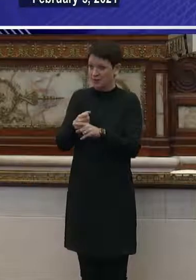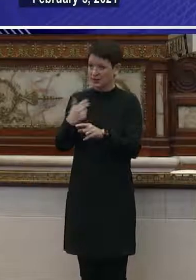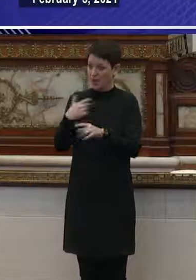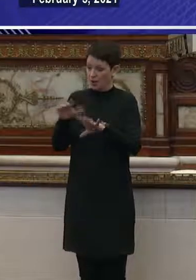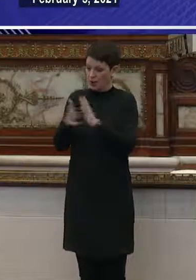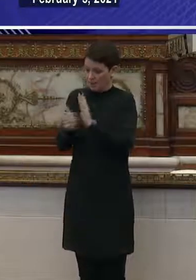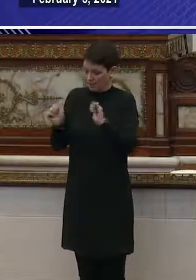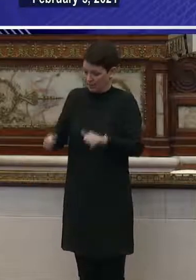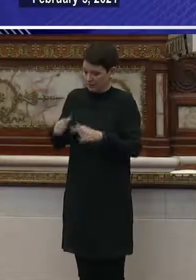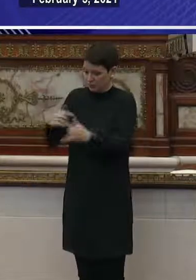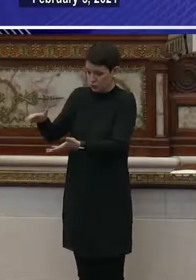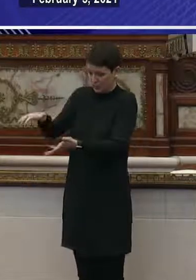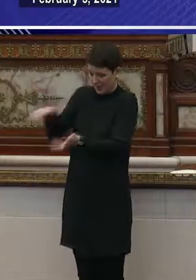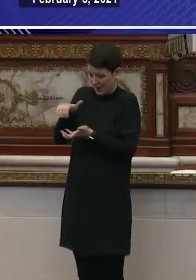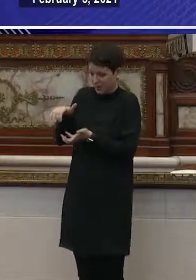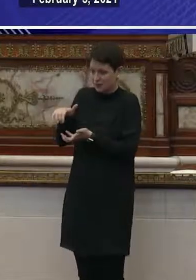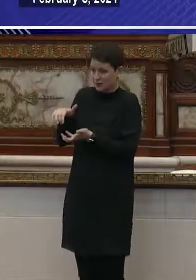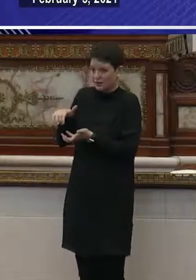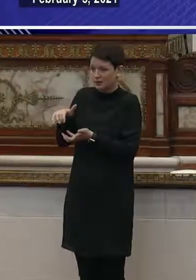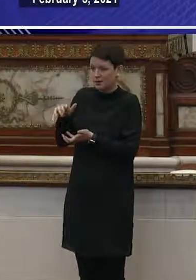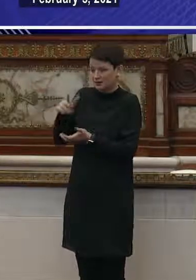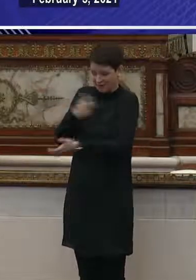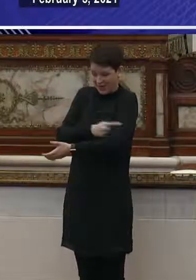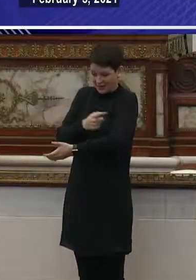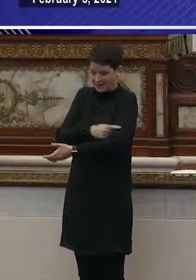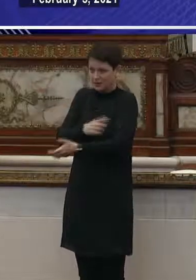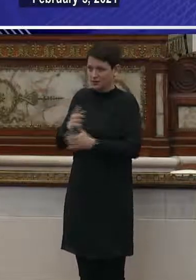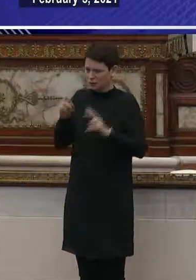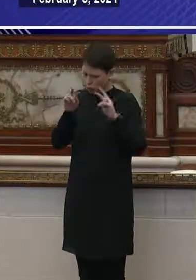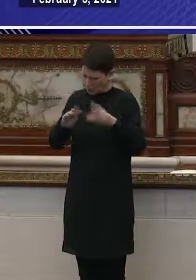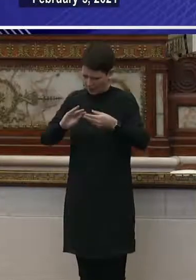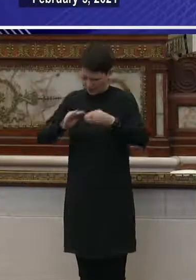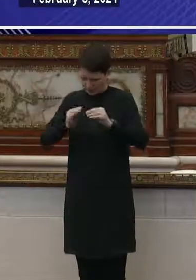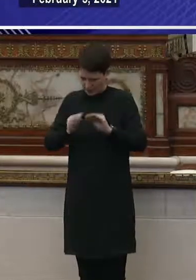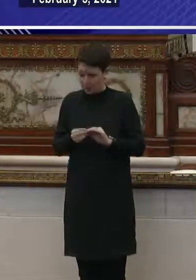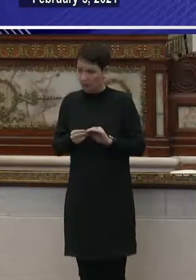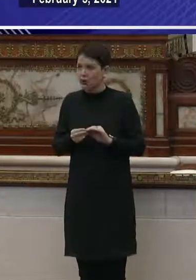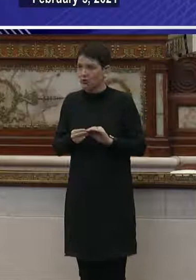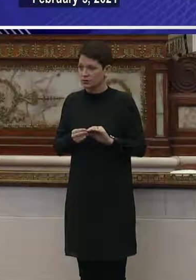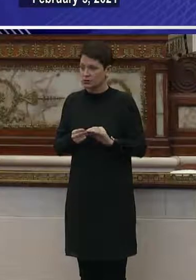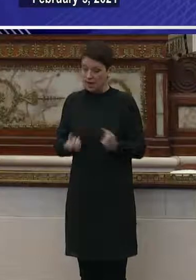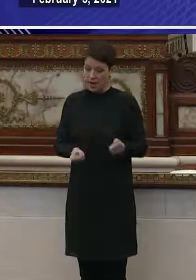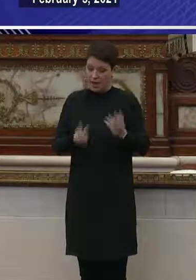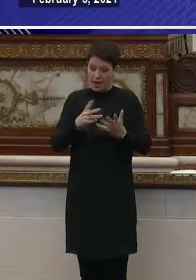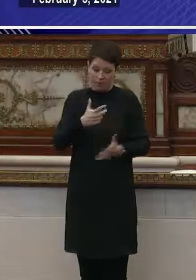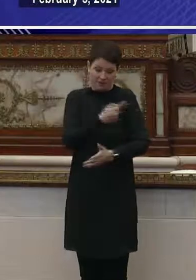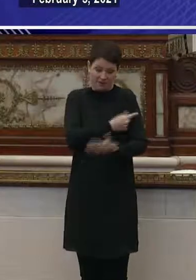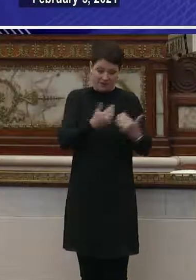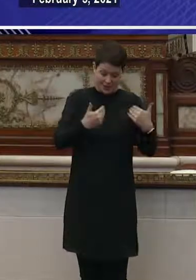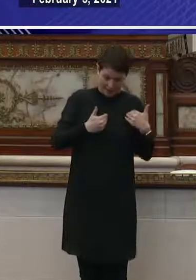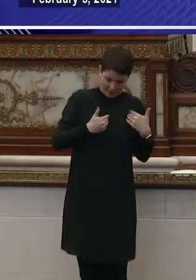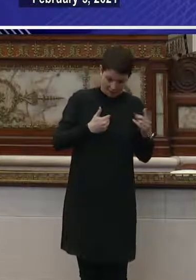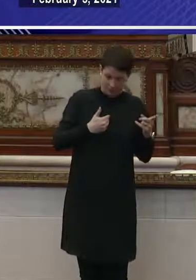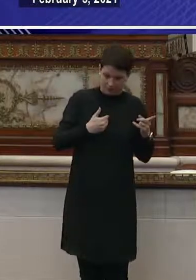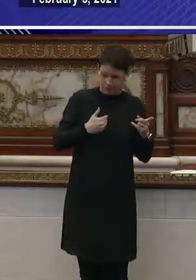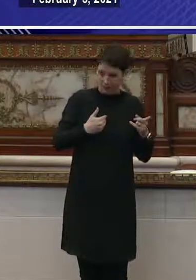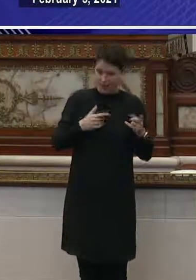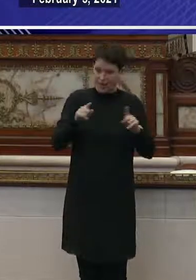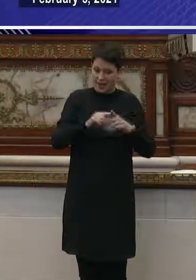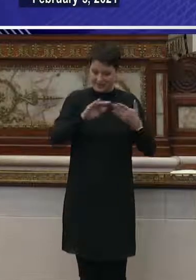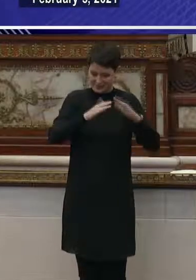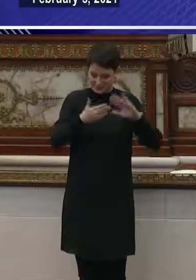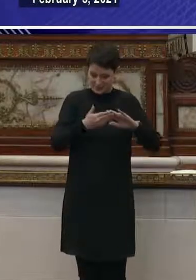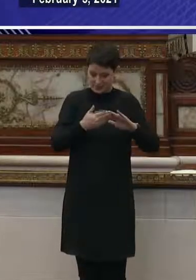receive vaccinations? I'm concerned when I look at our numbers. If you compare the amount of vaccinations we have as a city to